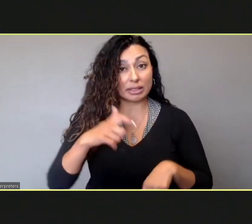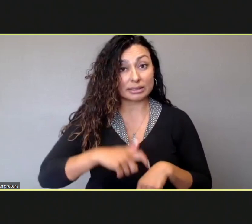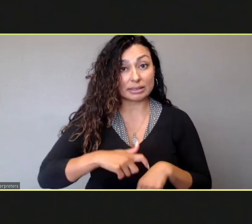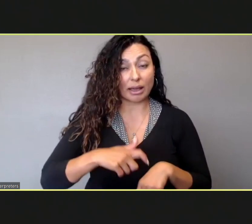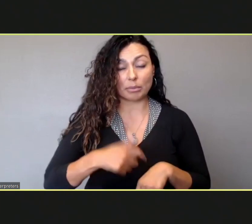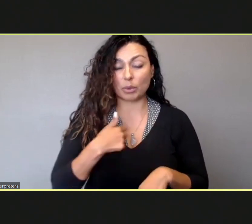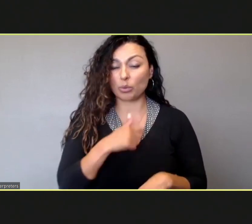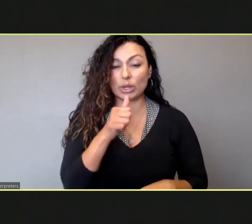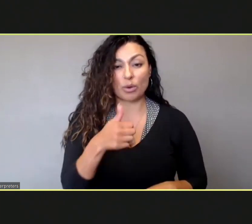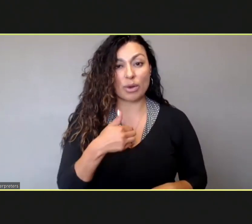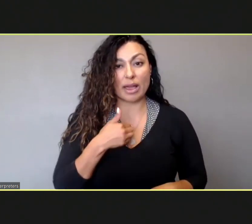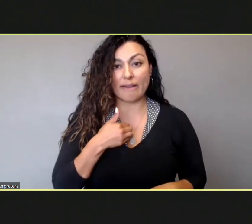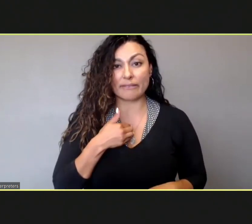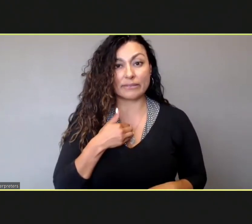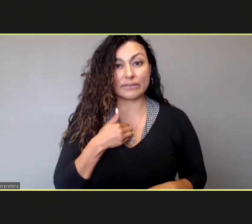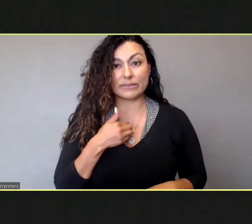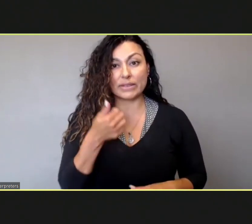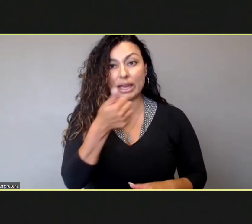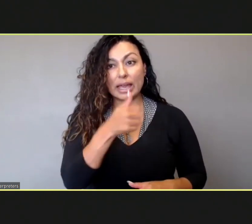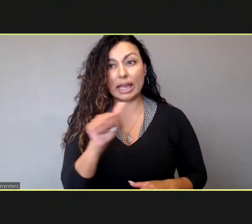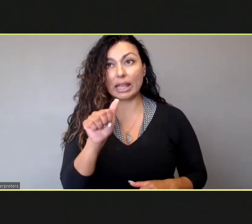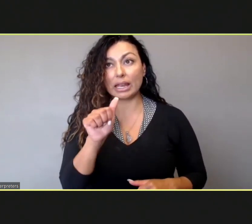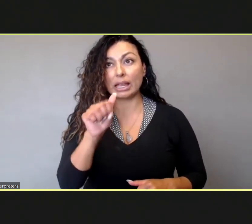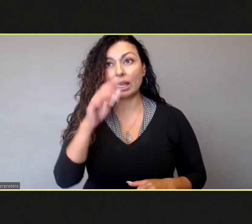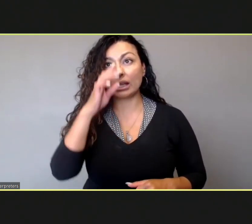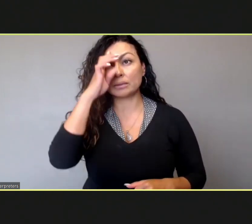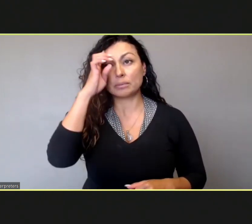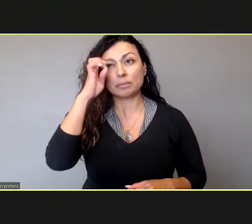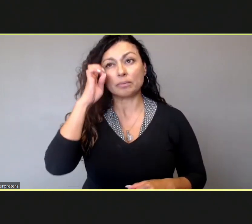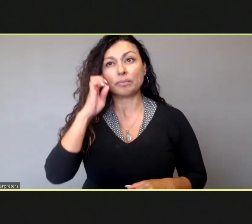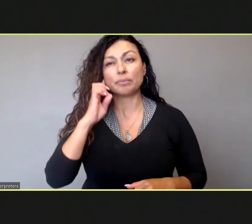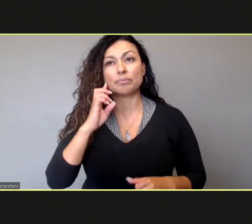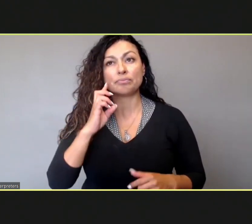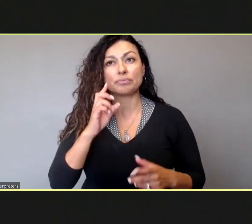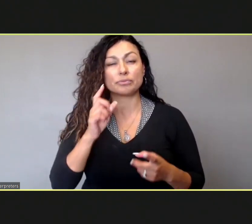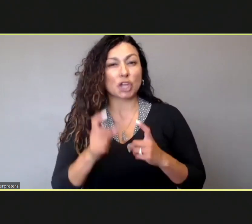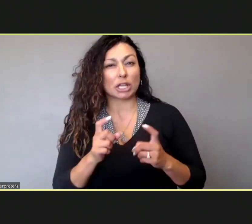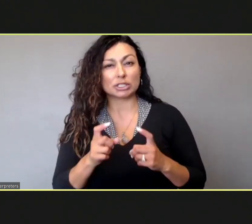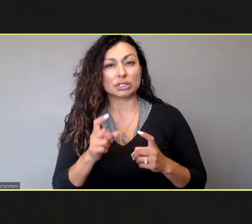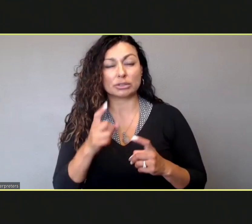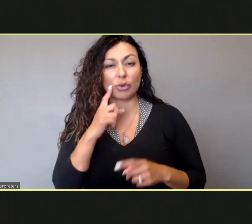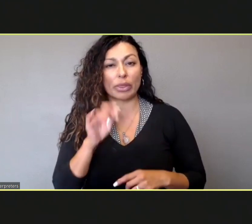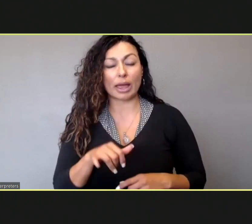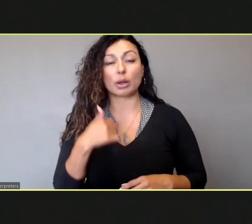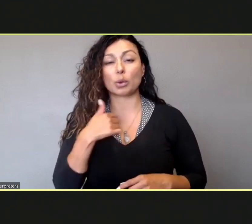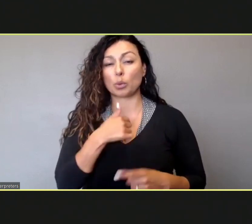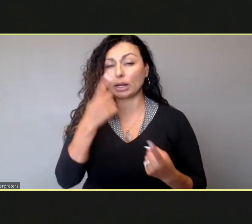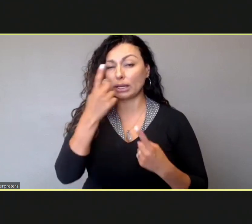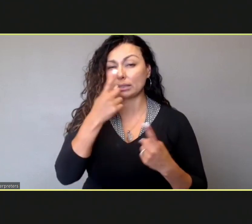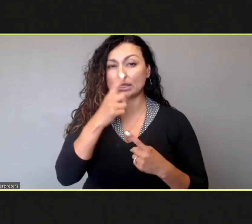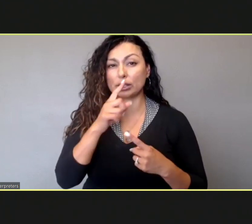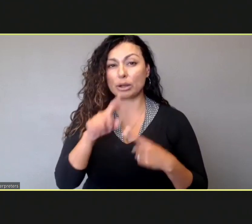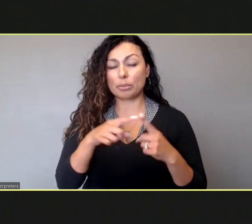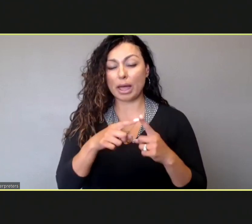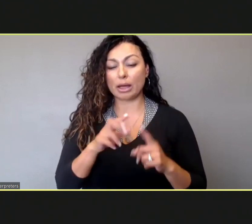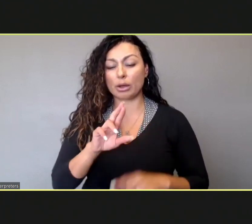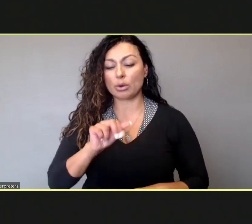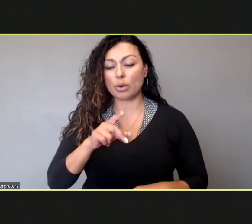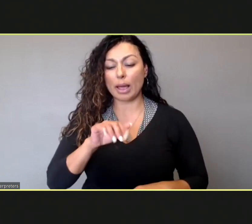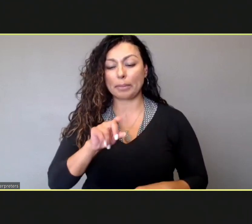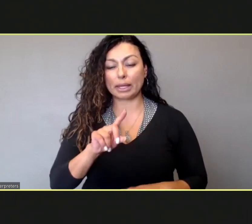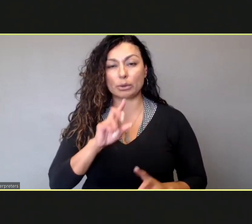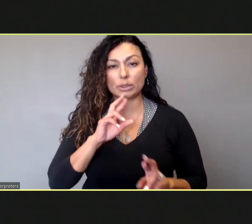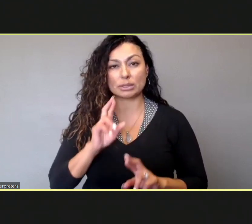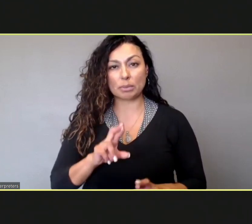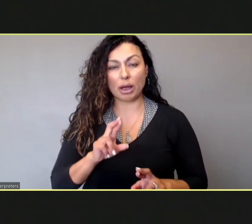we don't have anything in line. We're beginning discussions about rapid responses, which kind of